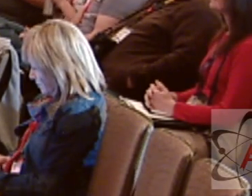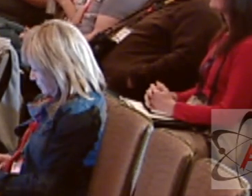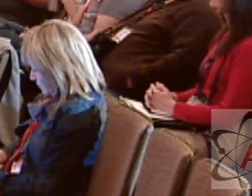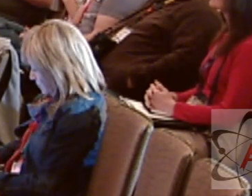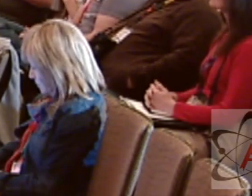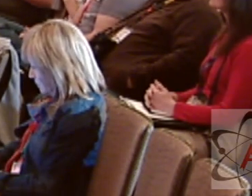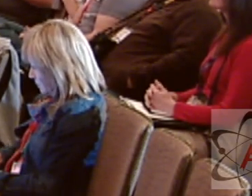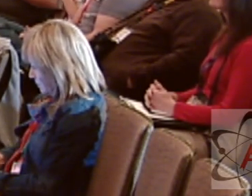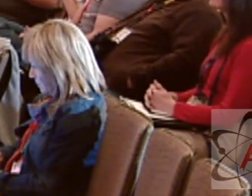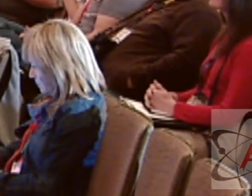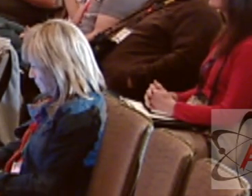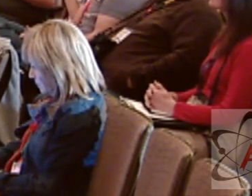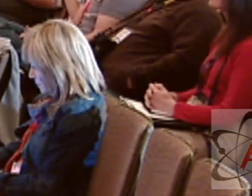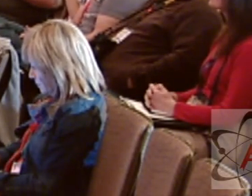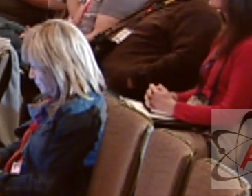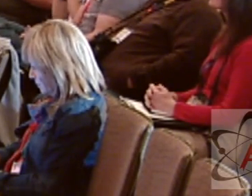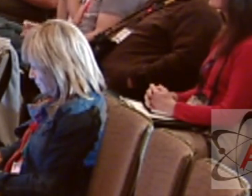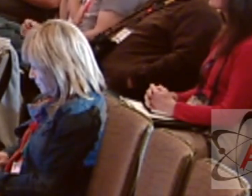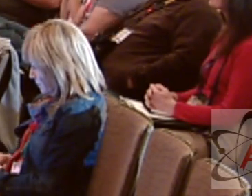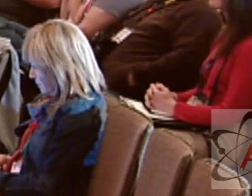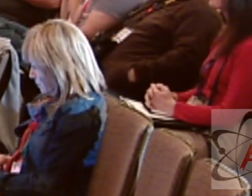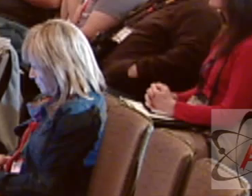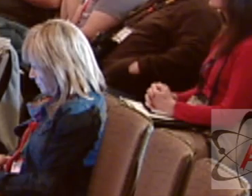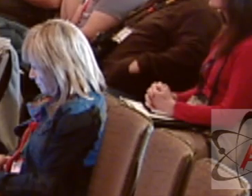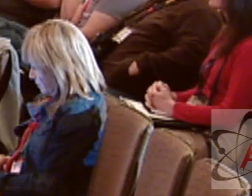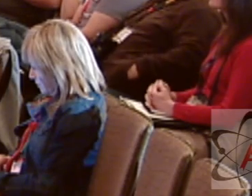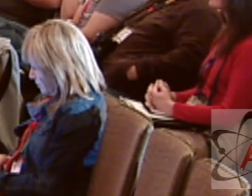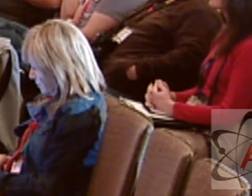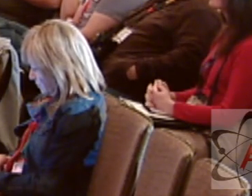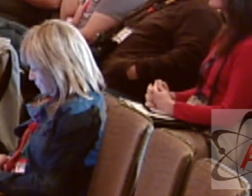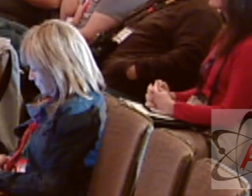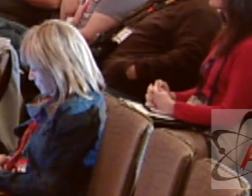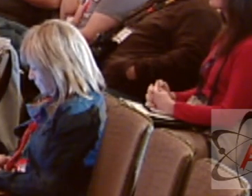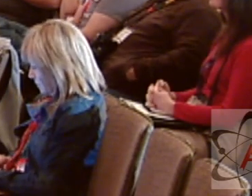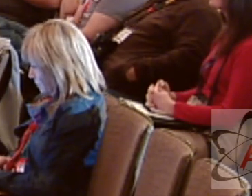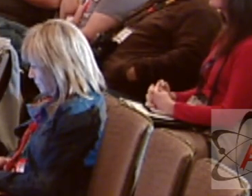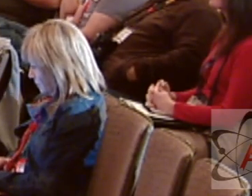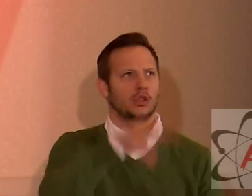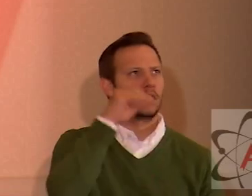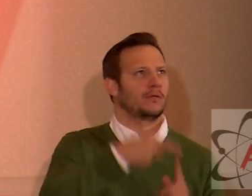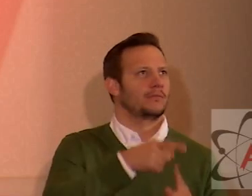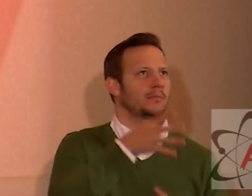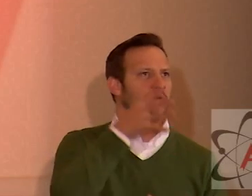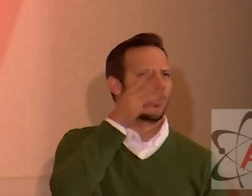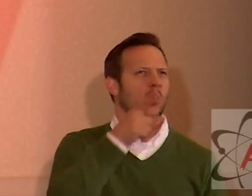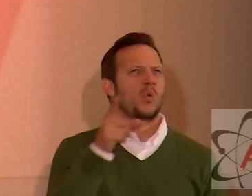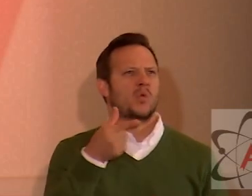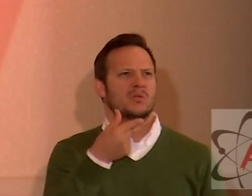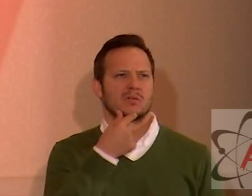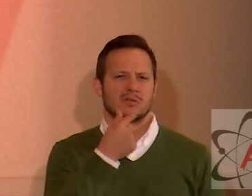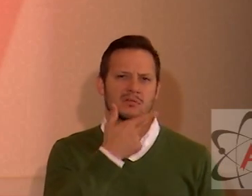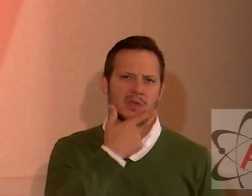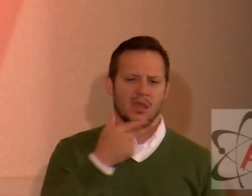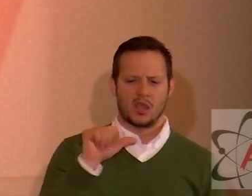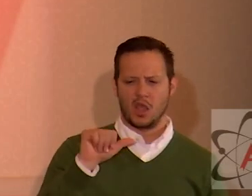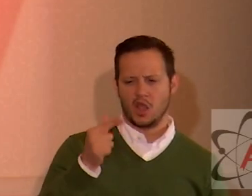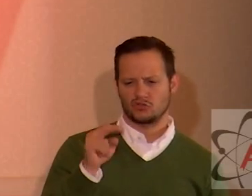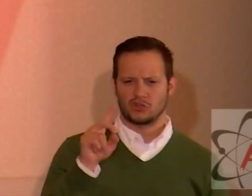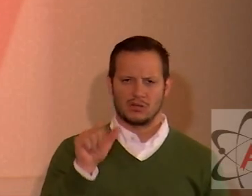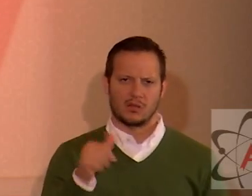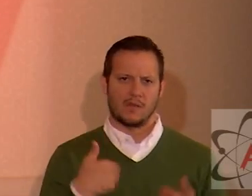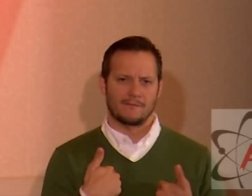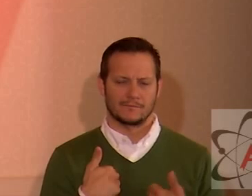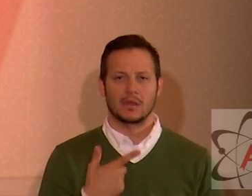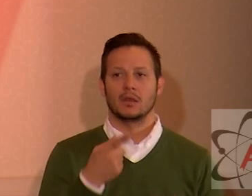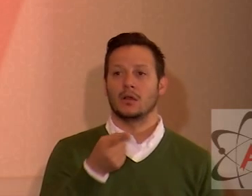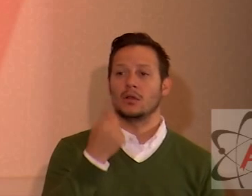And how about this? These are the same young people who go to college. They've been taught by their parents that there is this gay agenda, not the one I mentioned, but this one